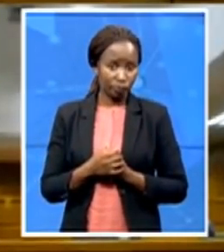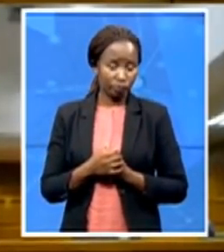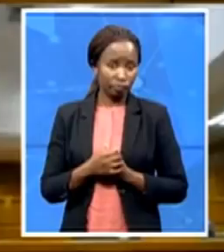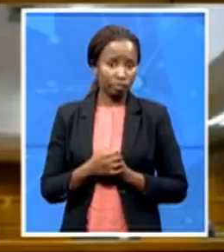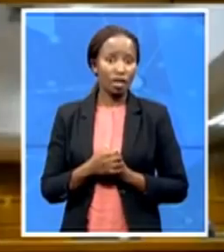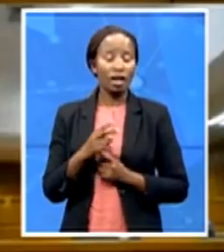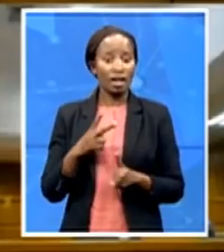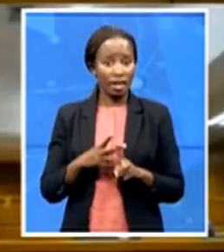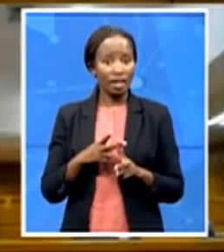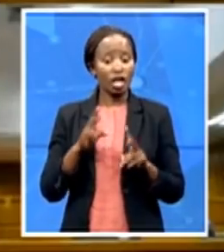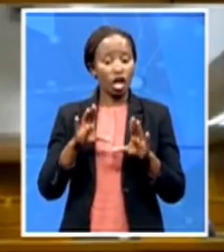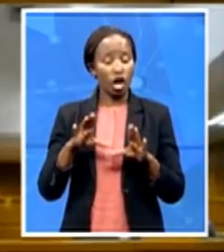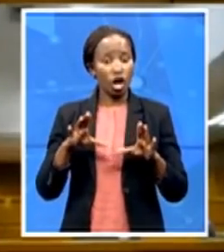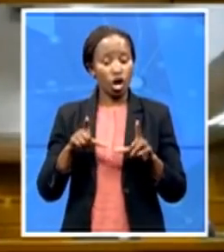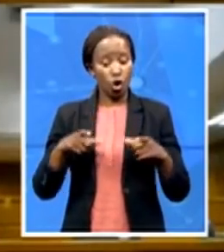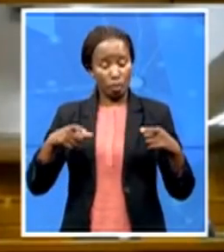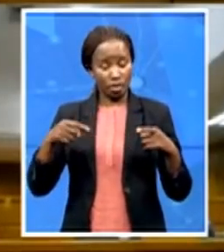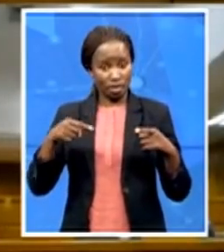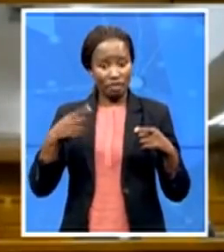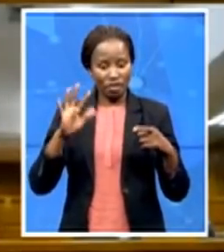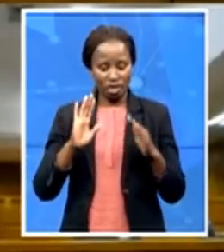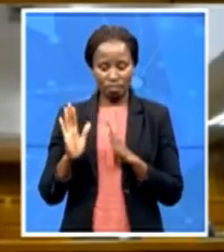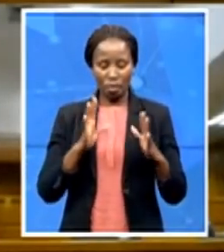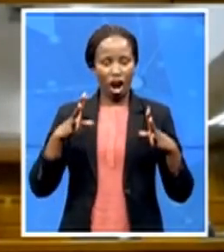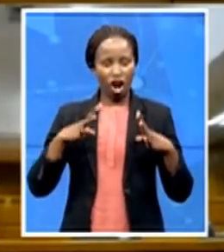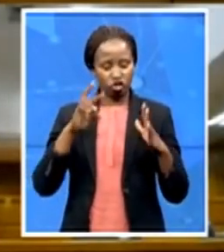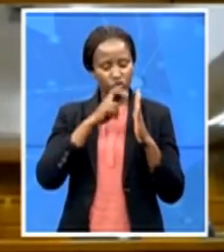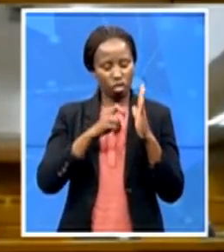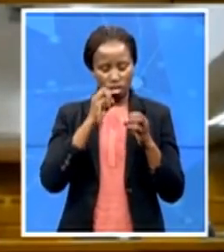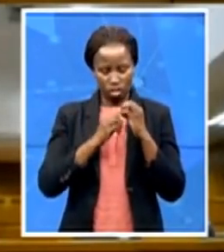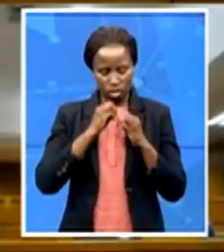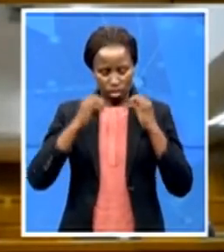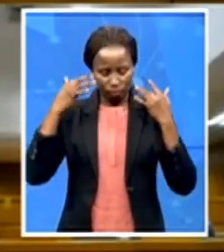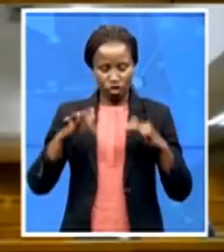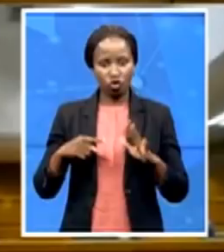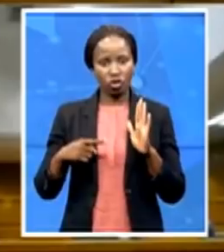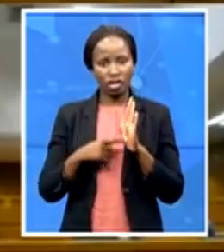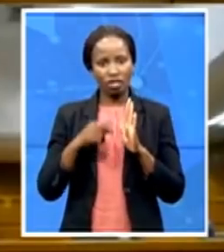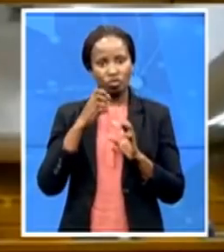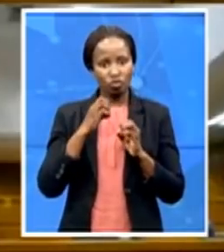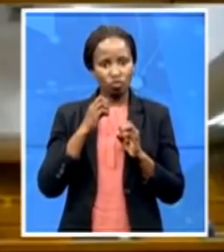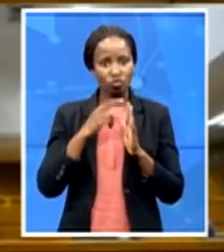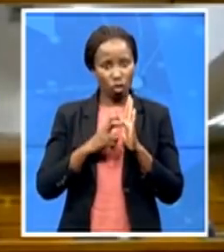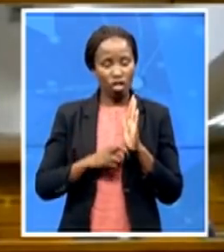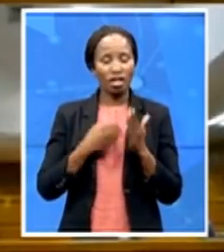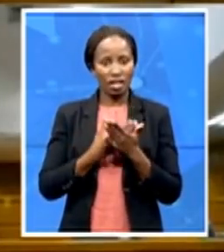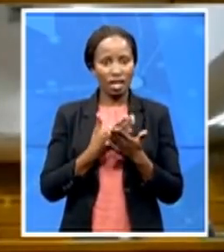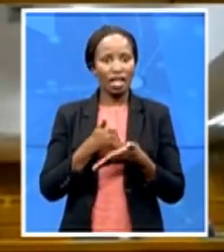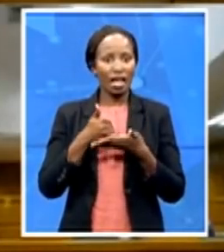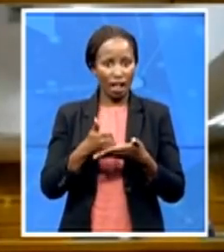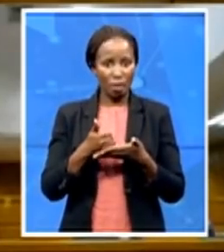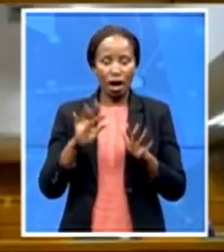rules so that there would be a set of rules in place to deal with the removal of Chapter 9 office bearers.